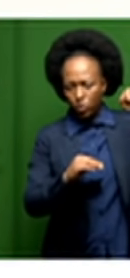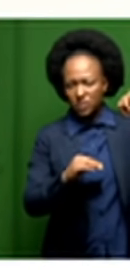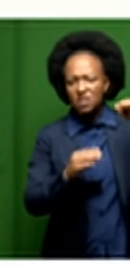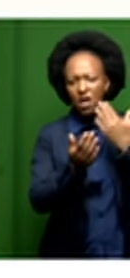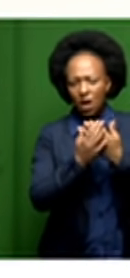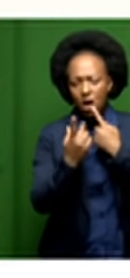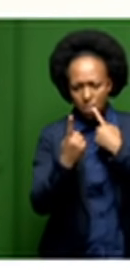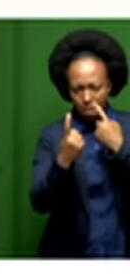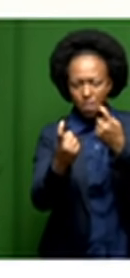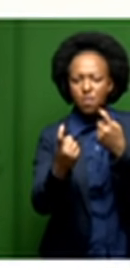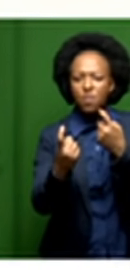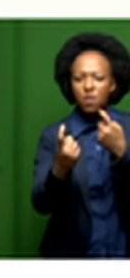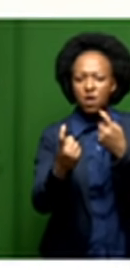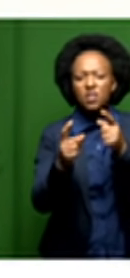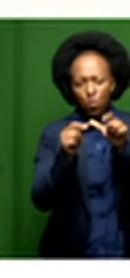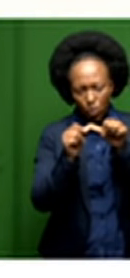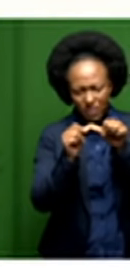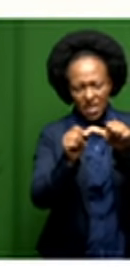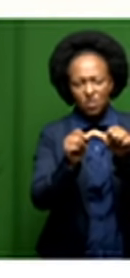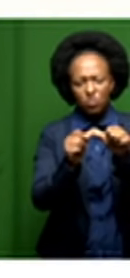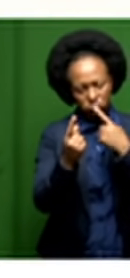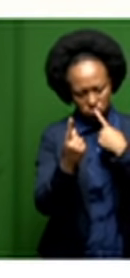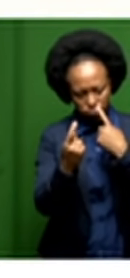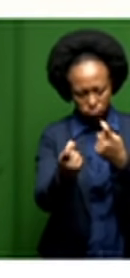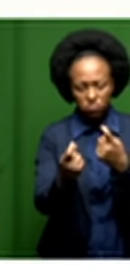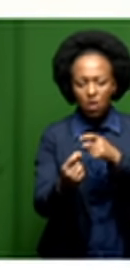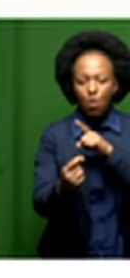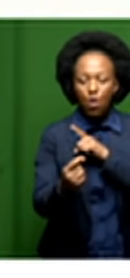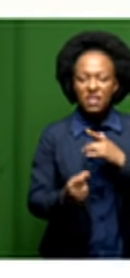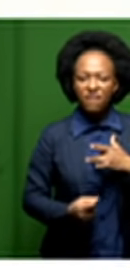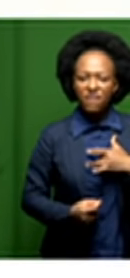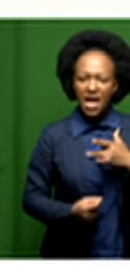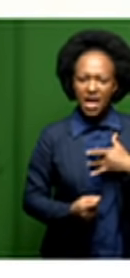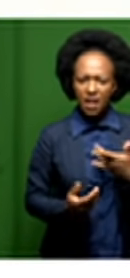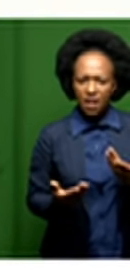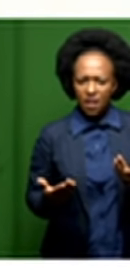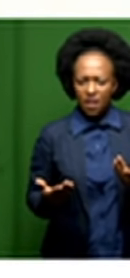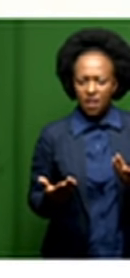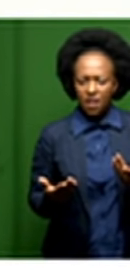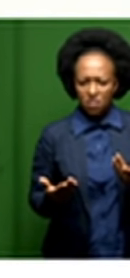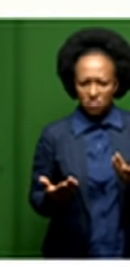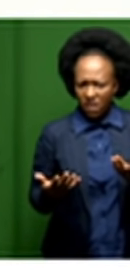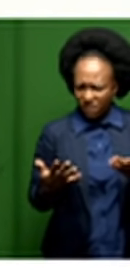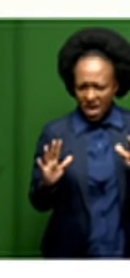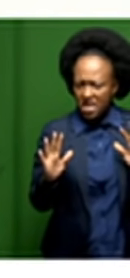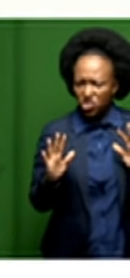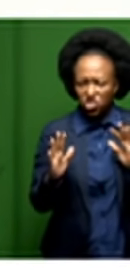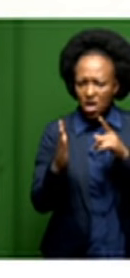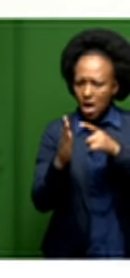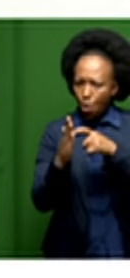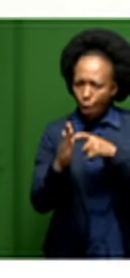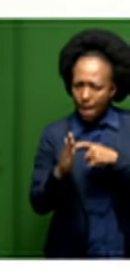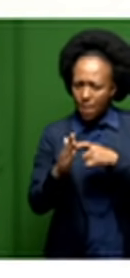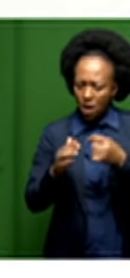matter and then continuously do so, because they feel that they've been able to meet all the requirements